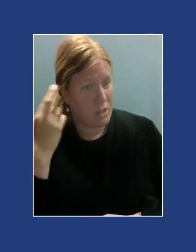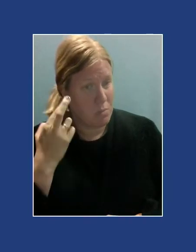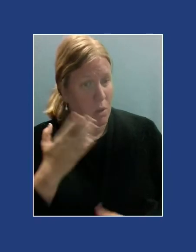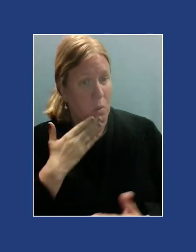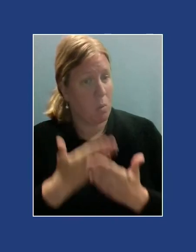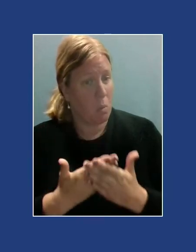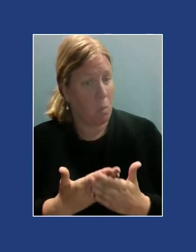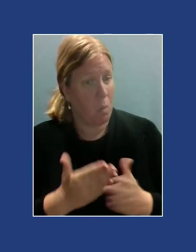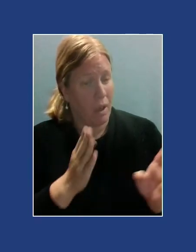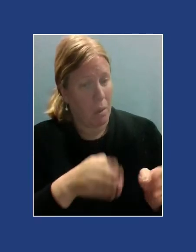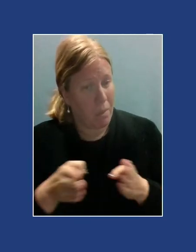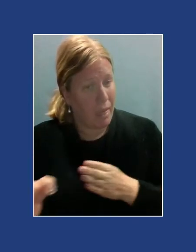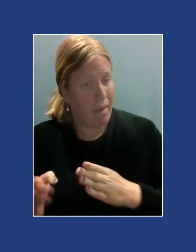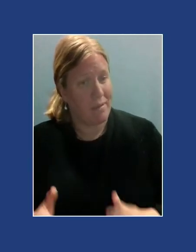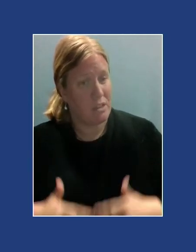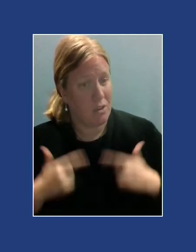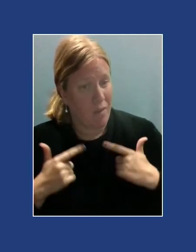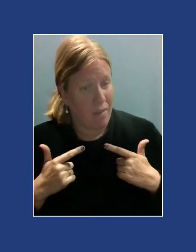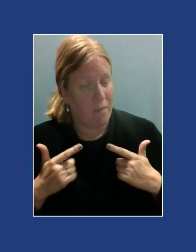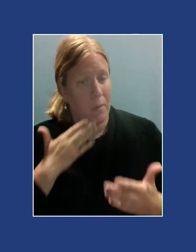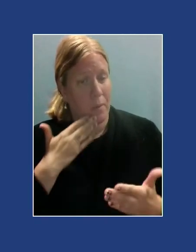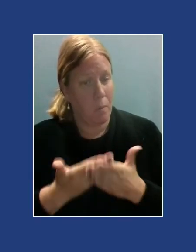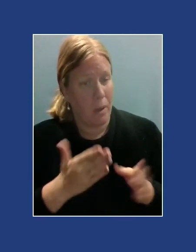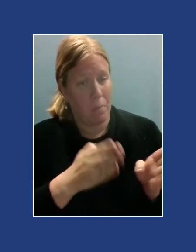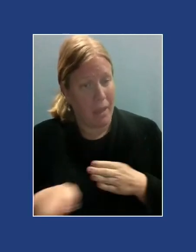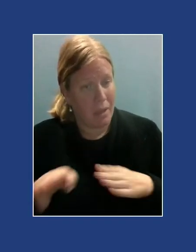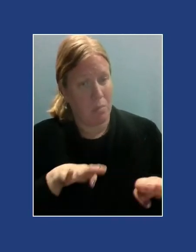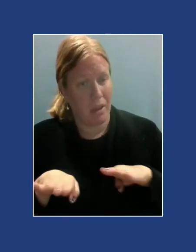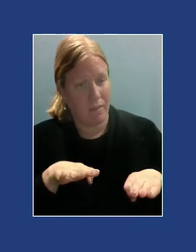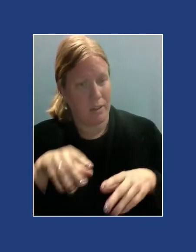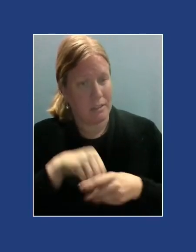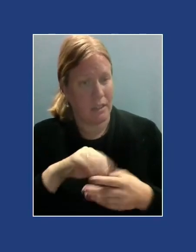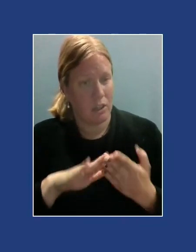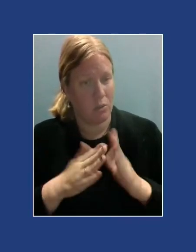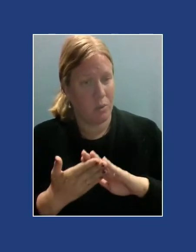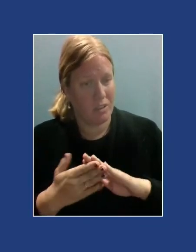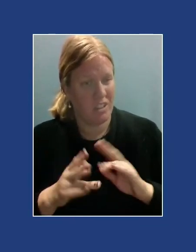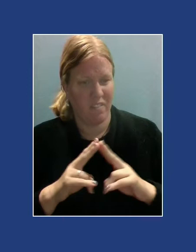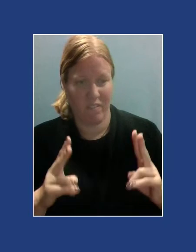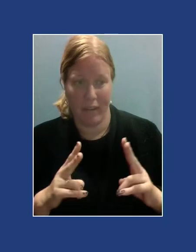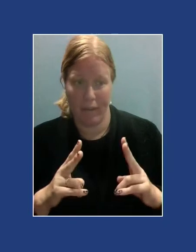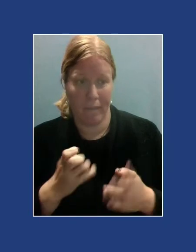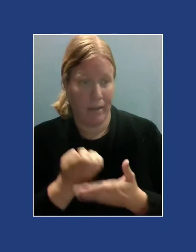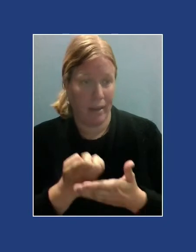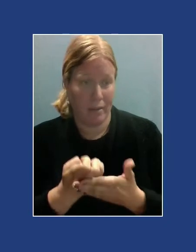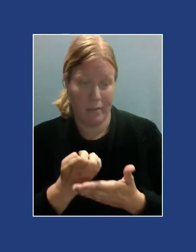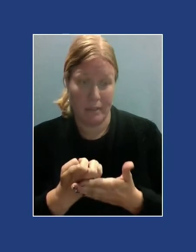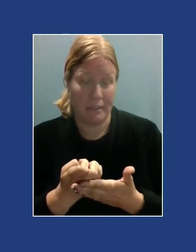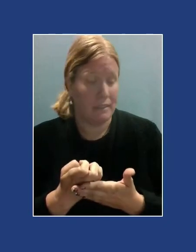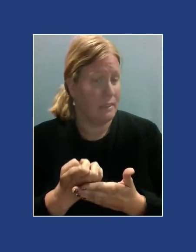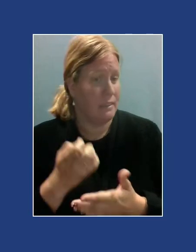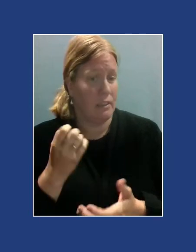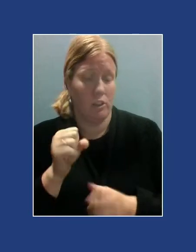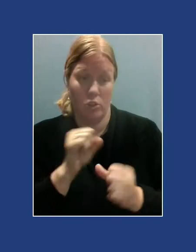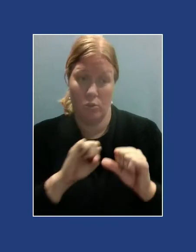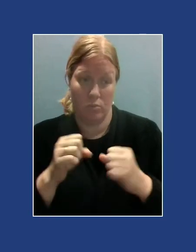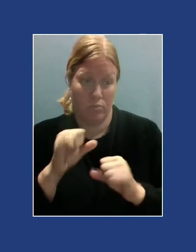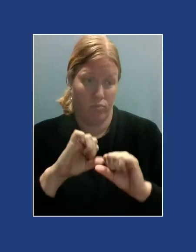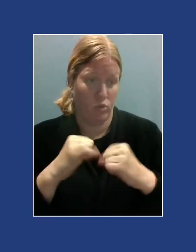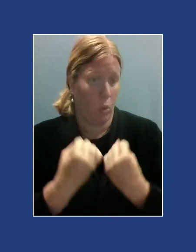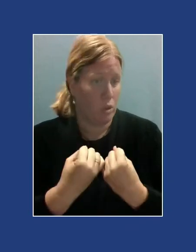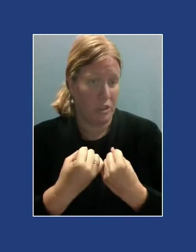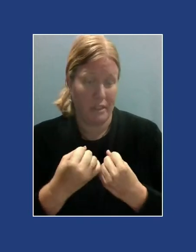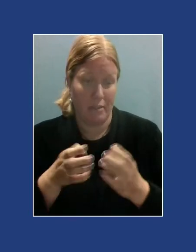or developmental behaviors within communities that are severely economically and socially marginalized.